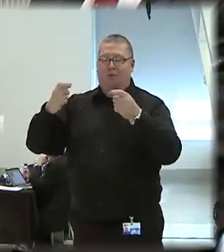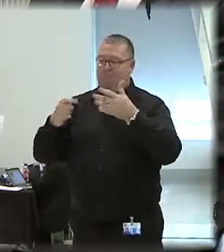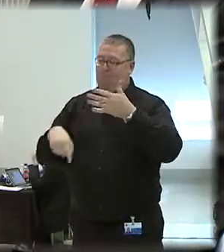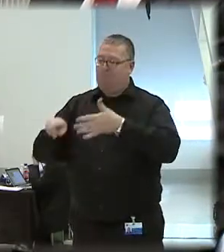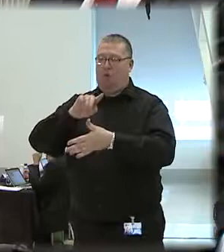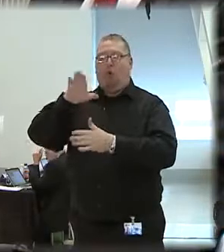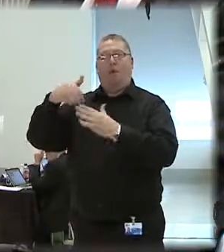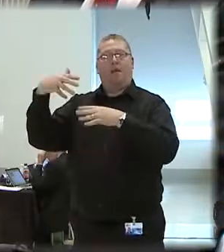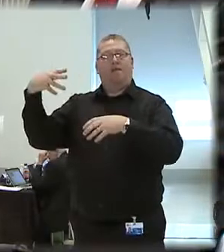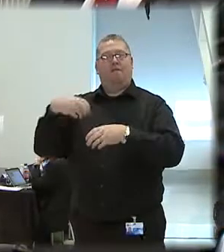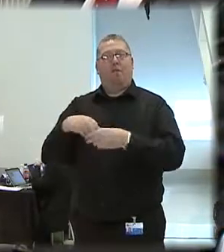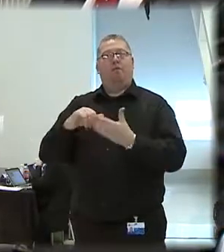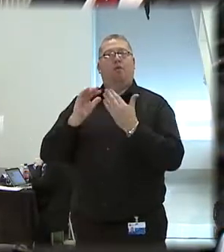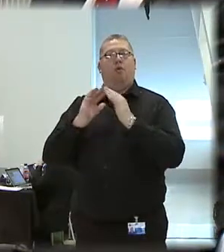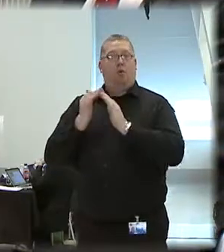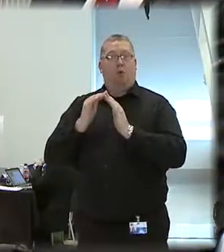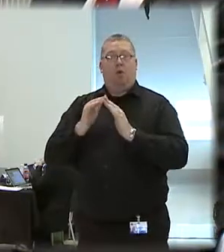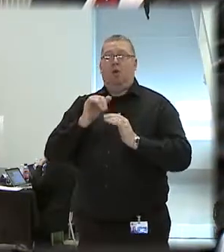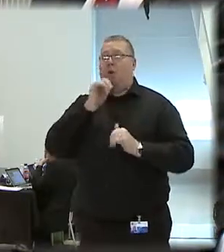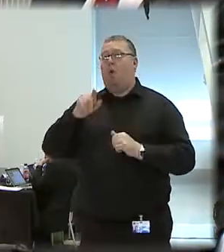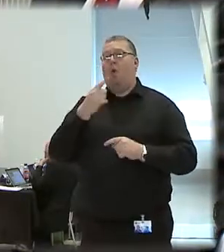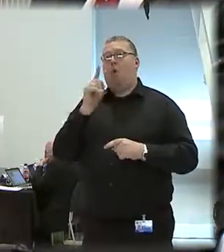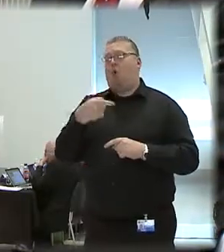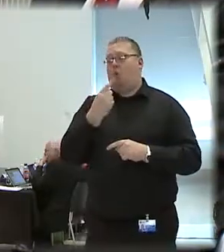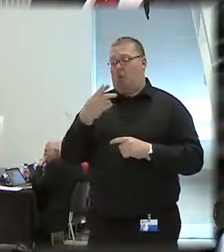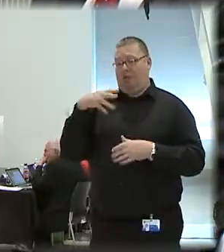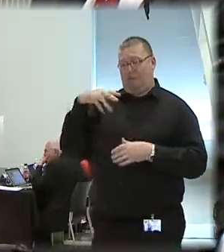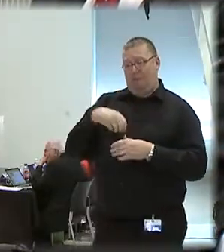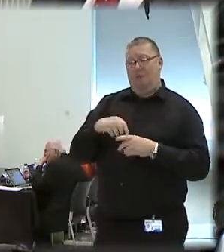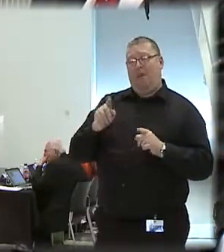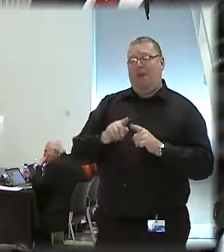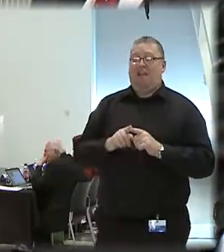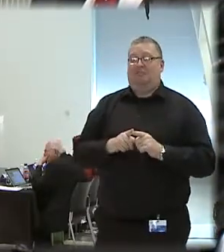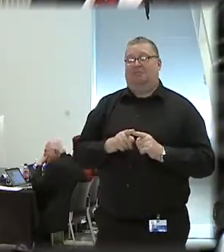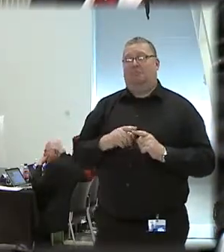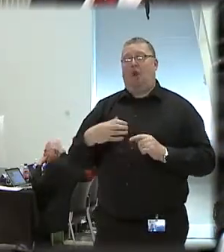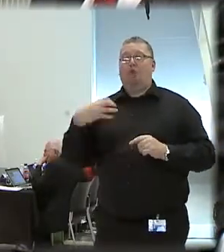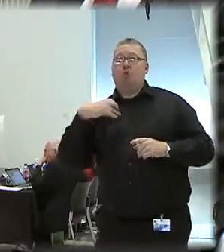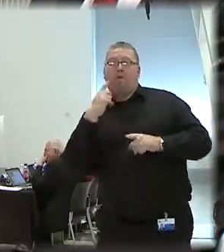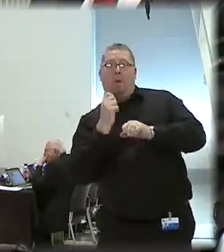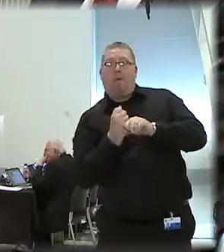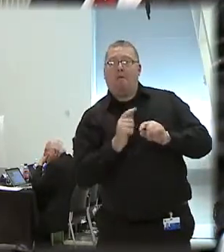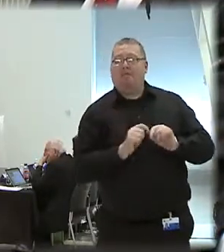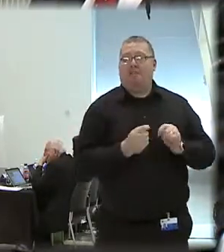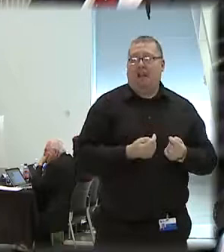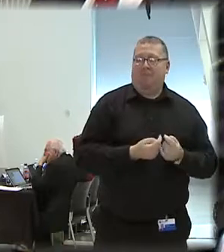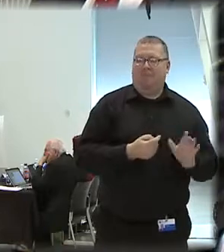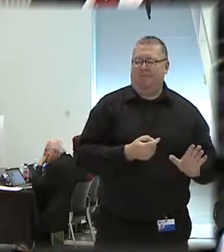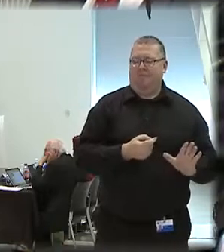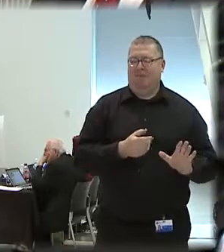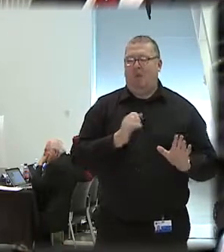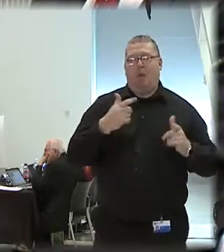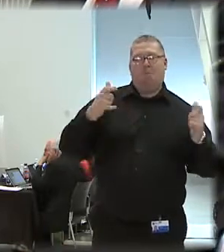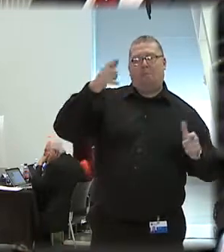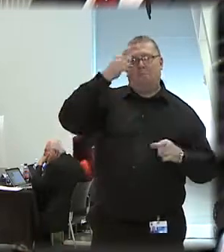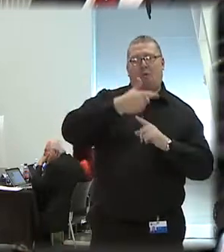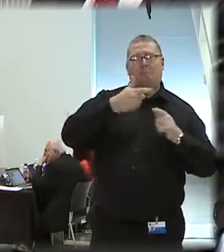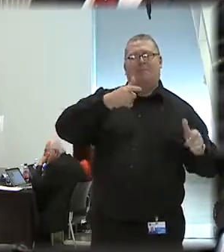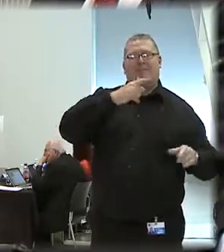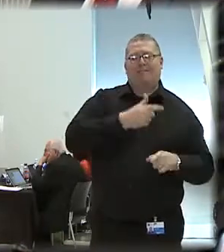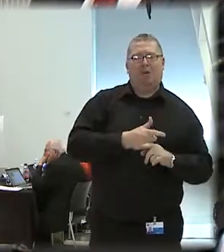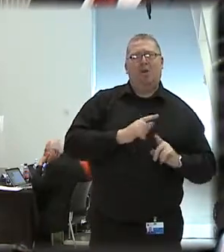more involved in the community, and not just getting involved as a Little League coach or or a mentor, but we have big brothers, big